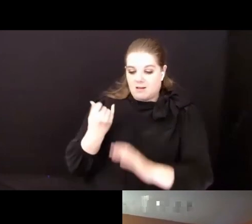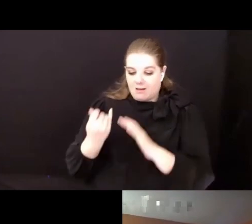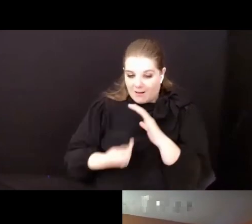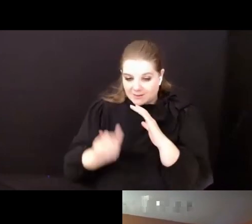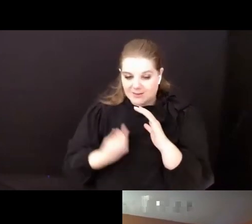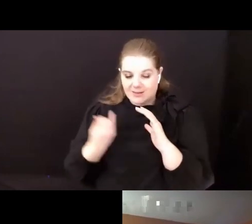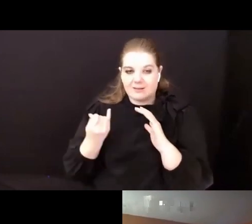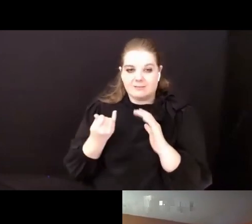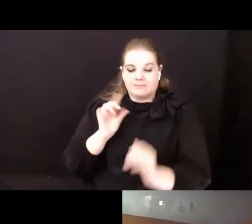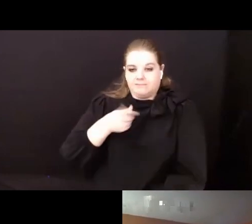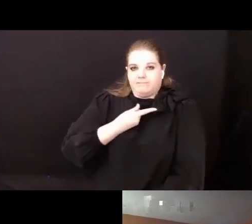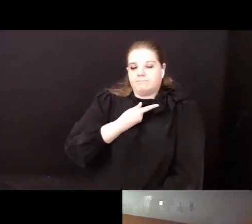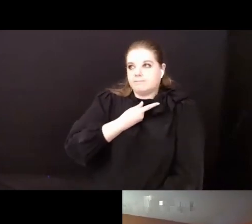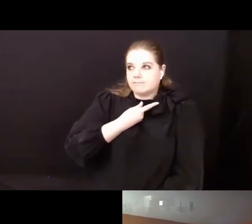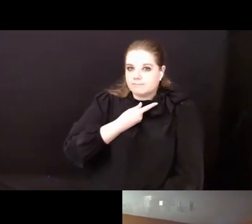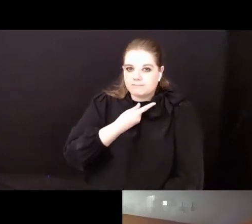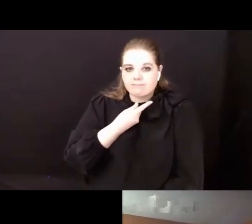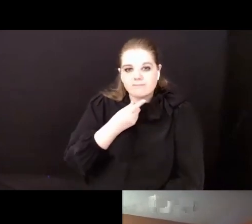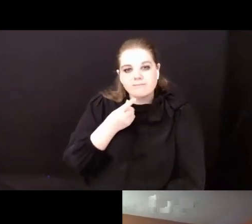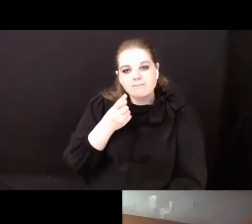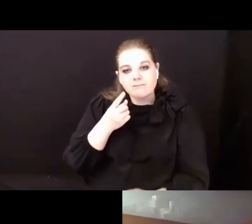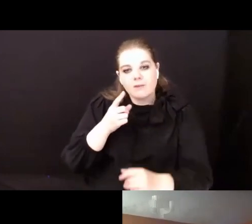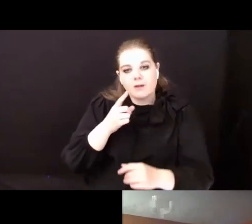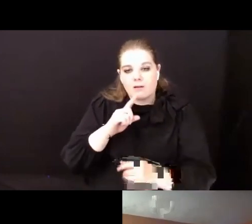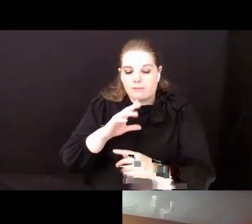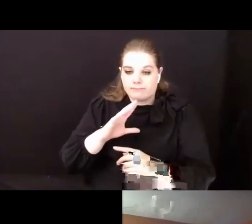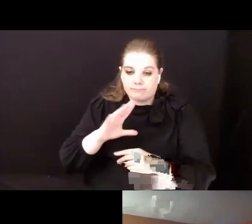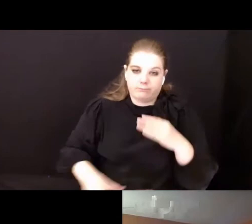also contributes to a lot of mental health